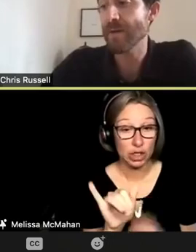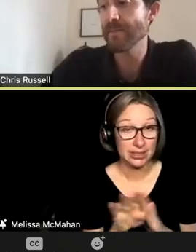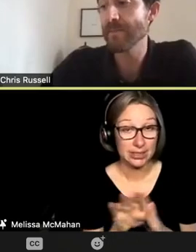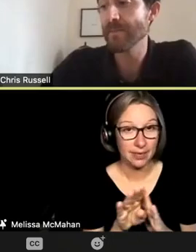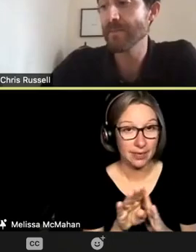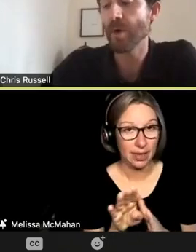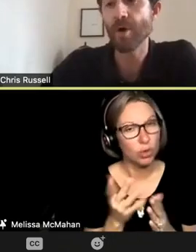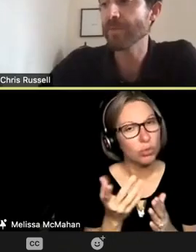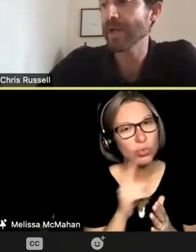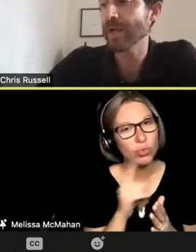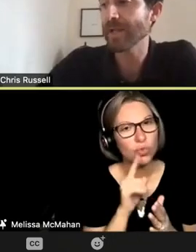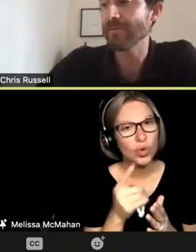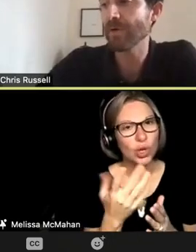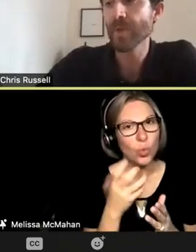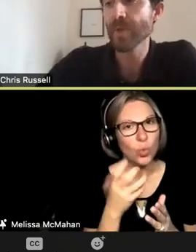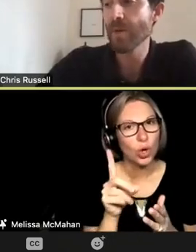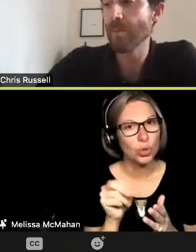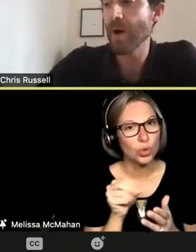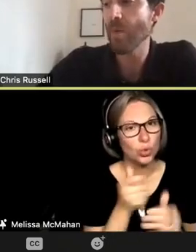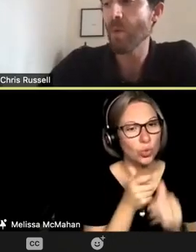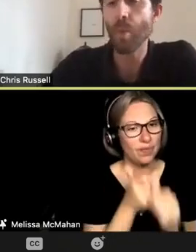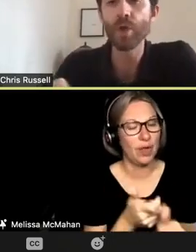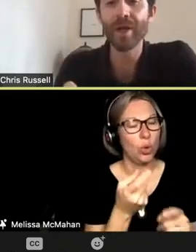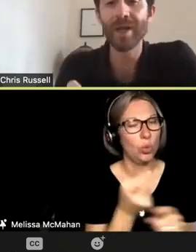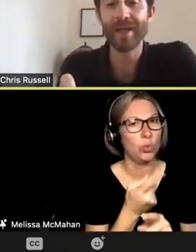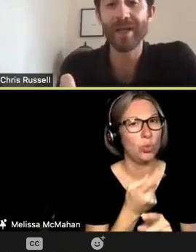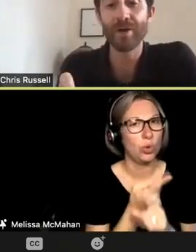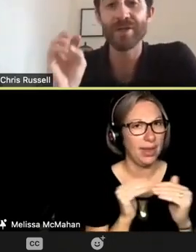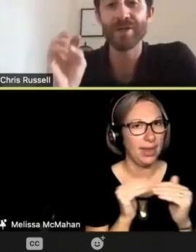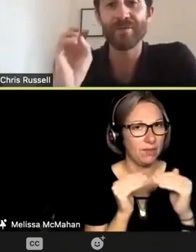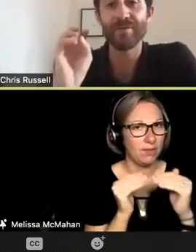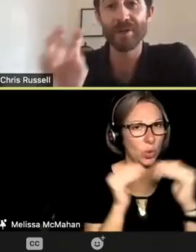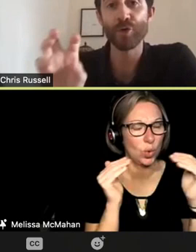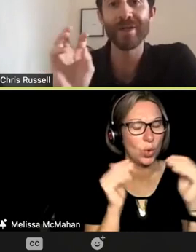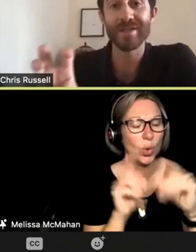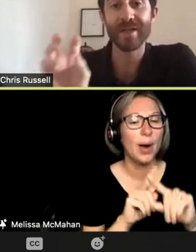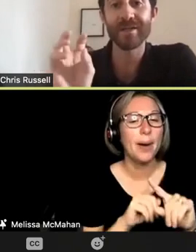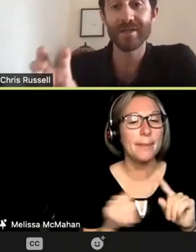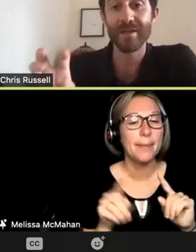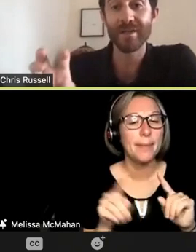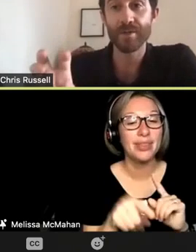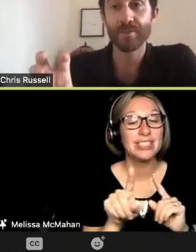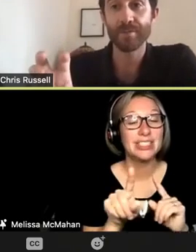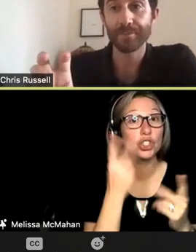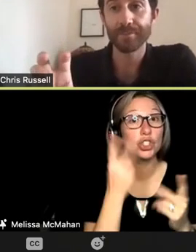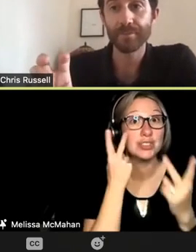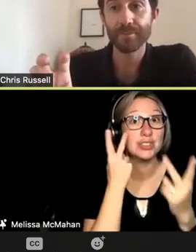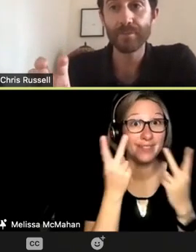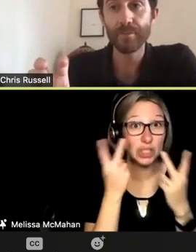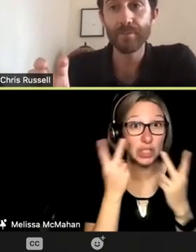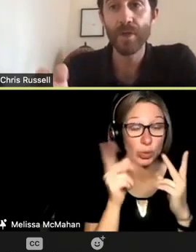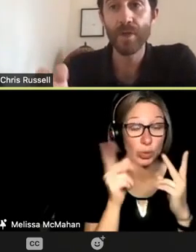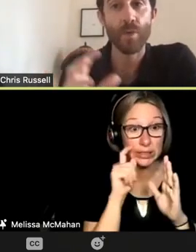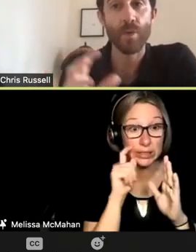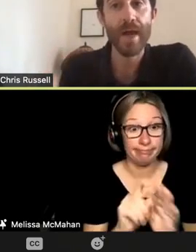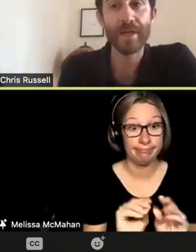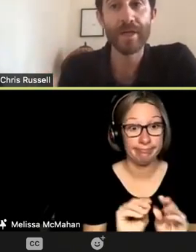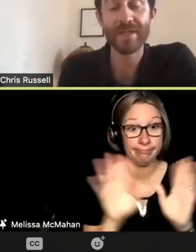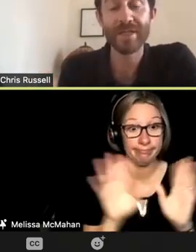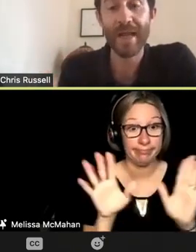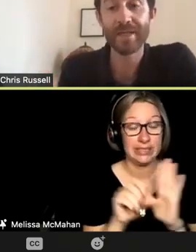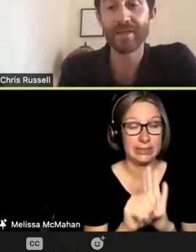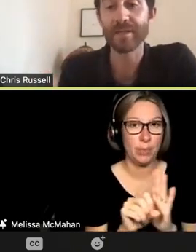student's appropriate level. But what we're looking at here is just visually distinct symbols. So